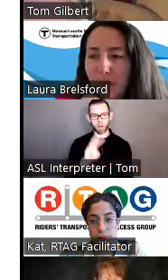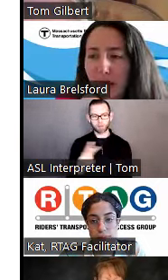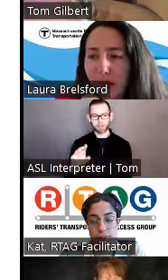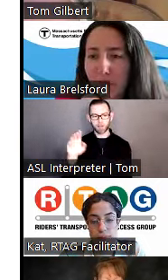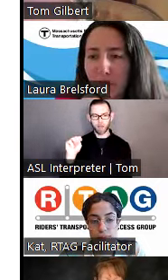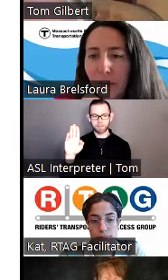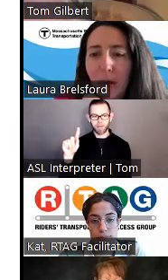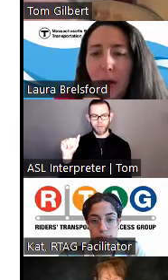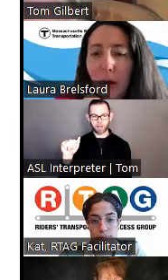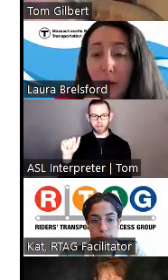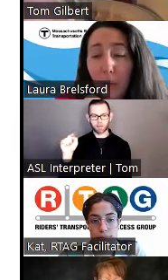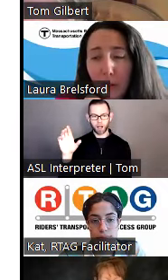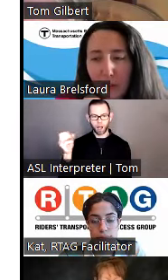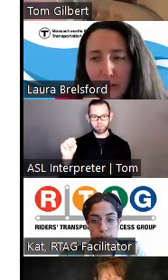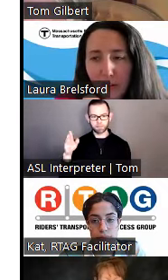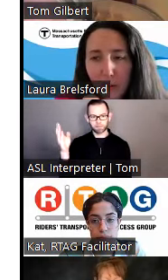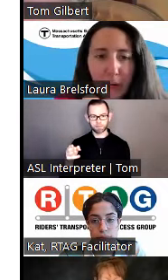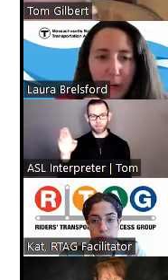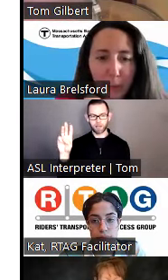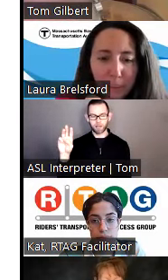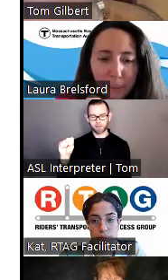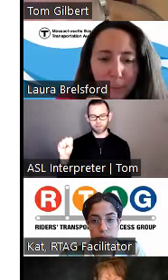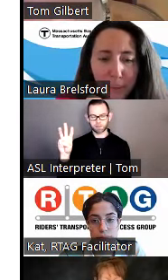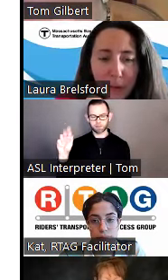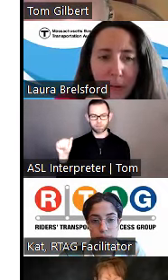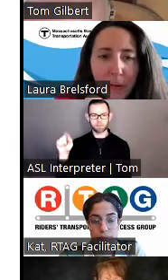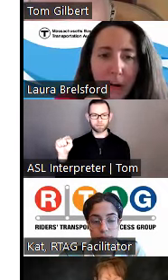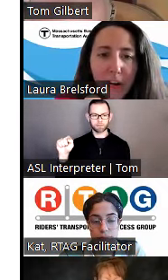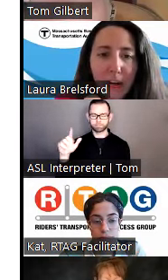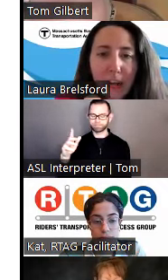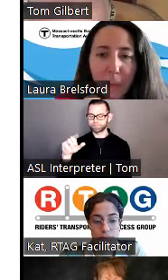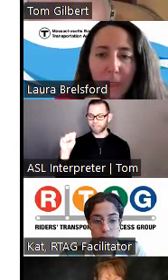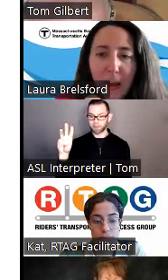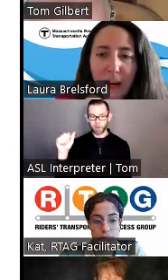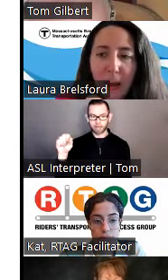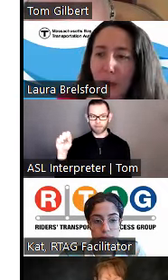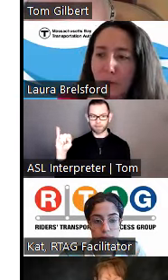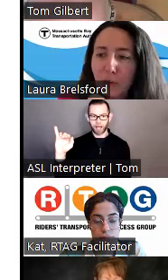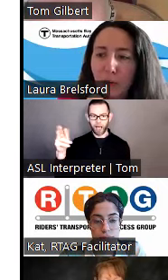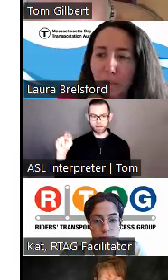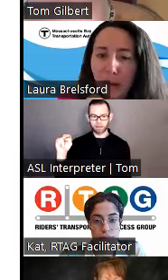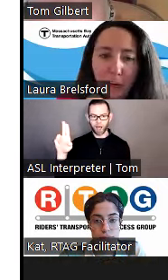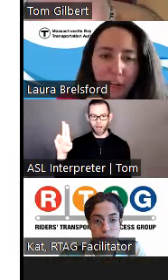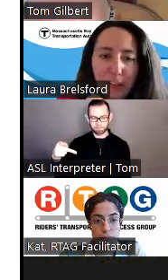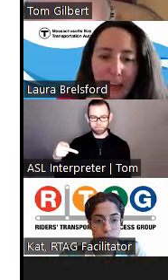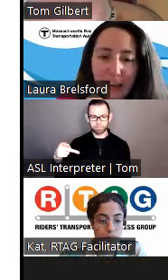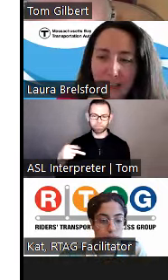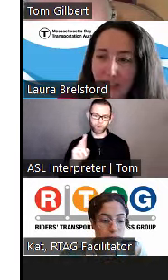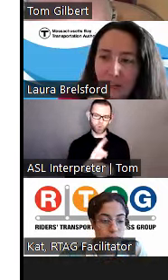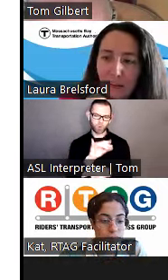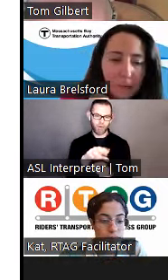mbta.com/SWA sign up, or by using this QR code. All right, and with that, I will turn it back over to